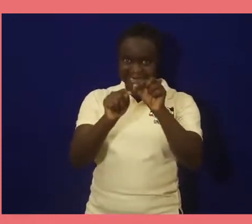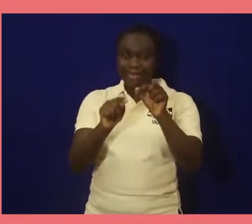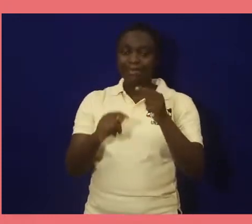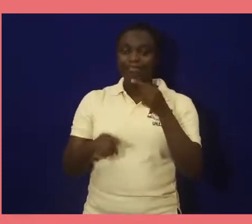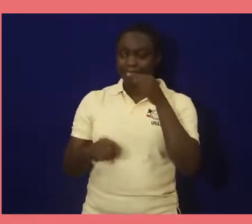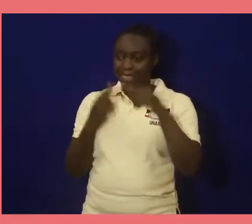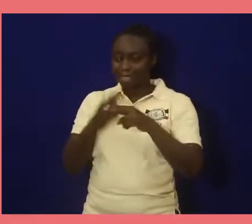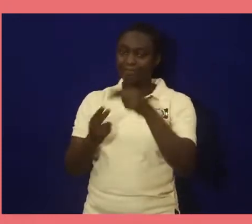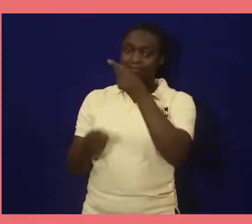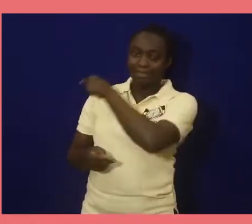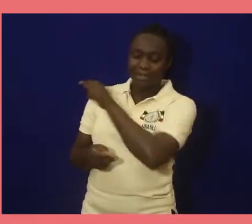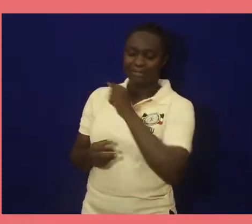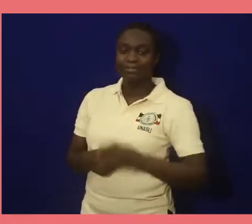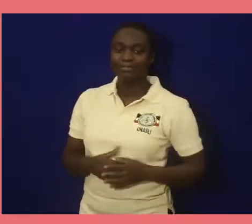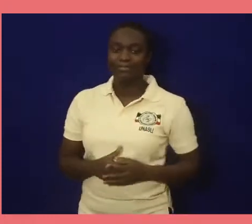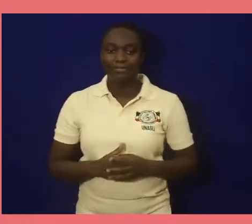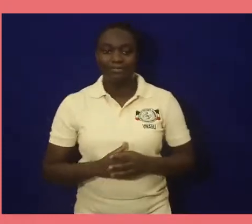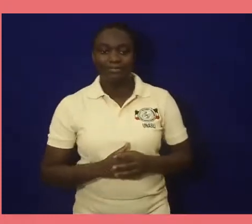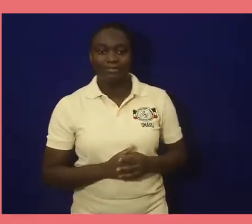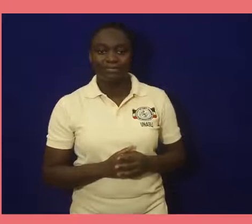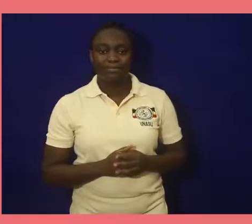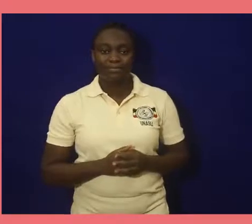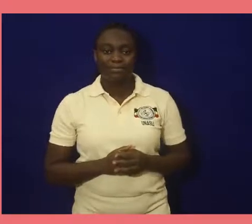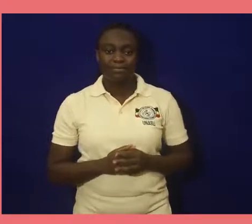center of curvature.